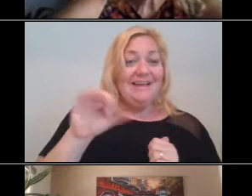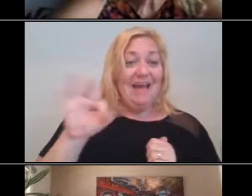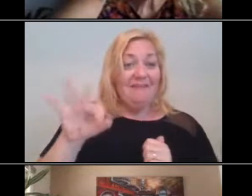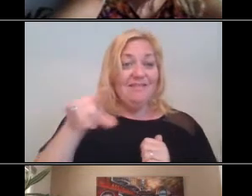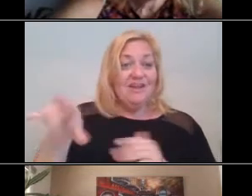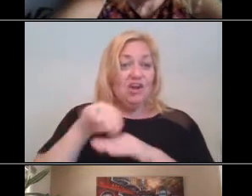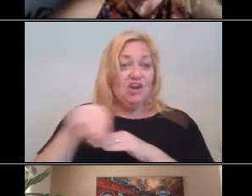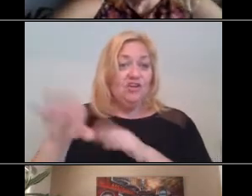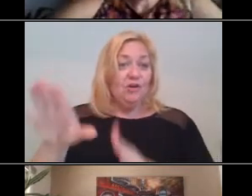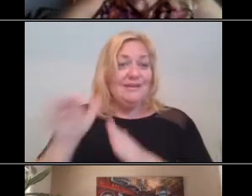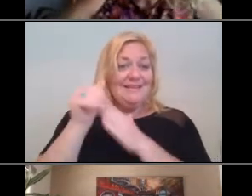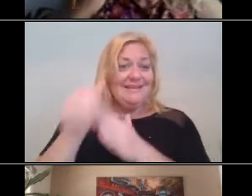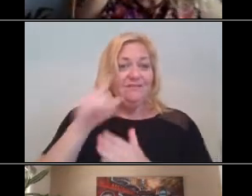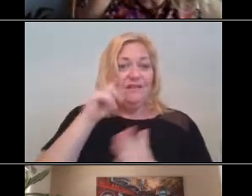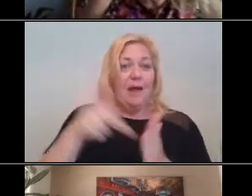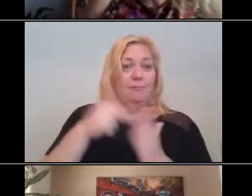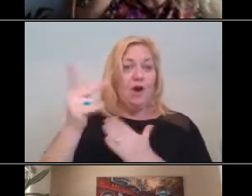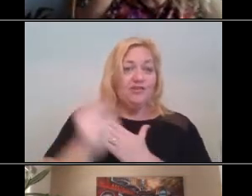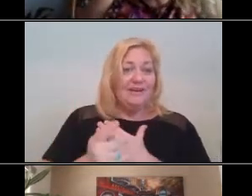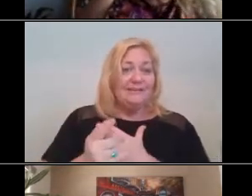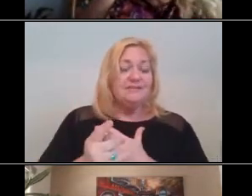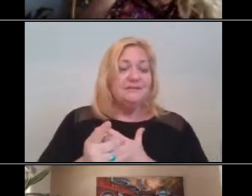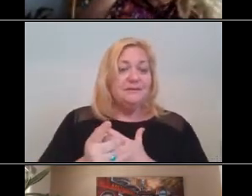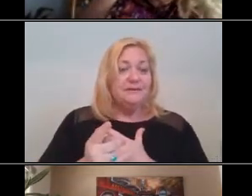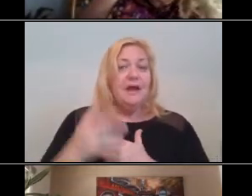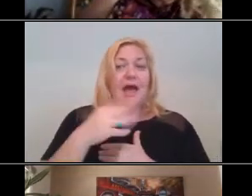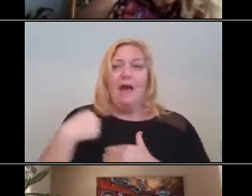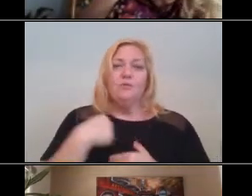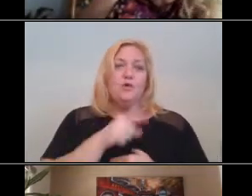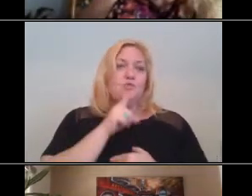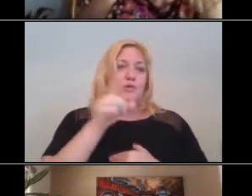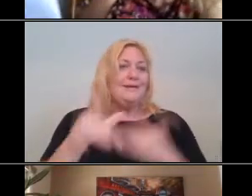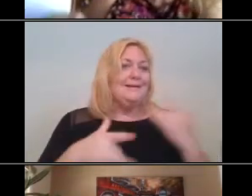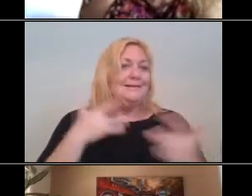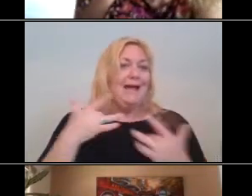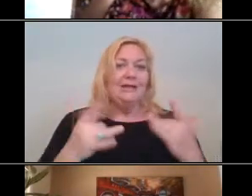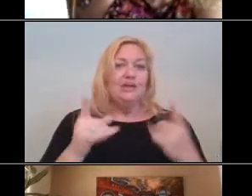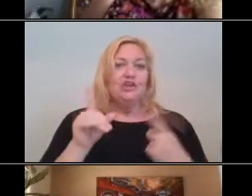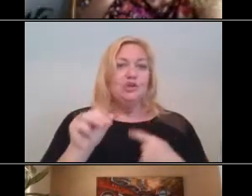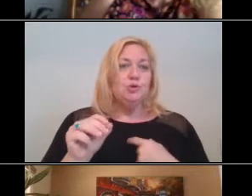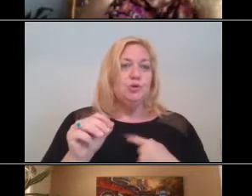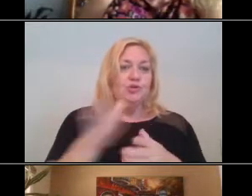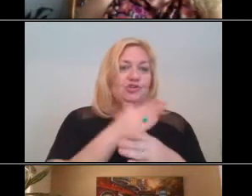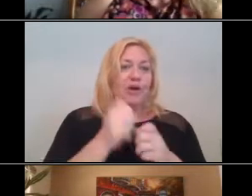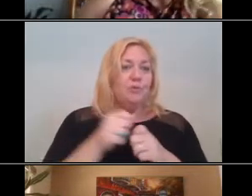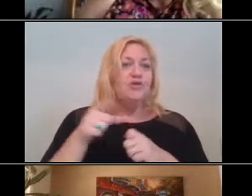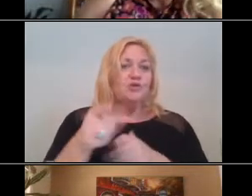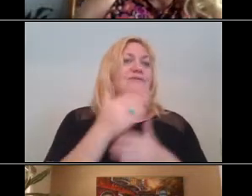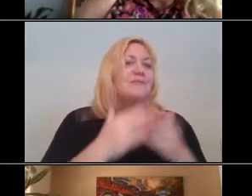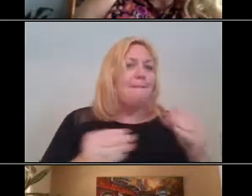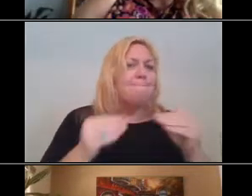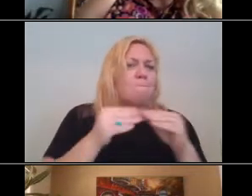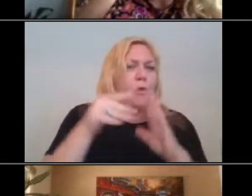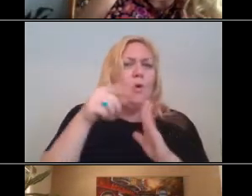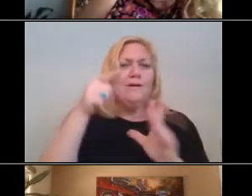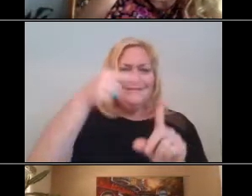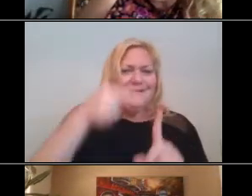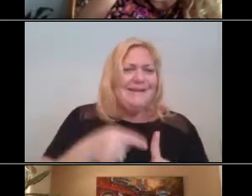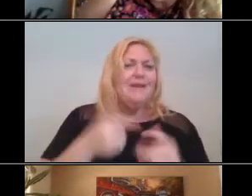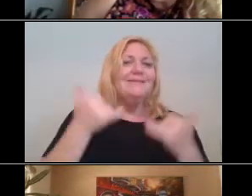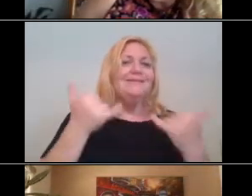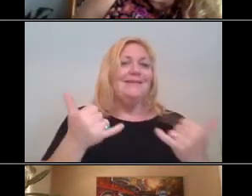consultant lead for that project. And we're really excited to share with you some more of the details now that we've actually